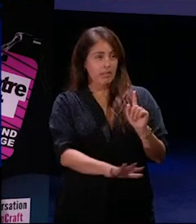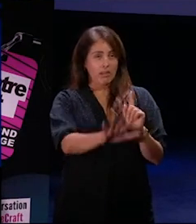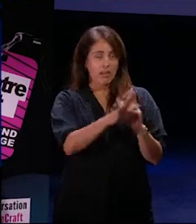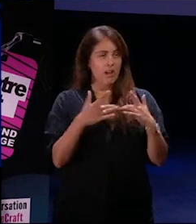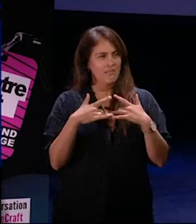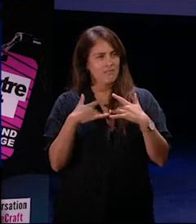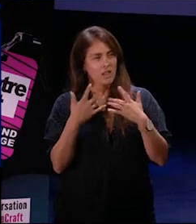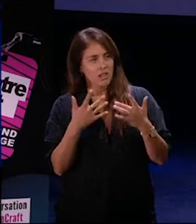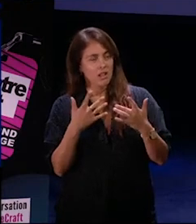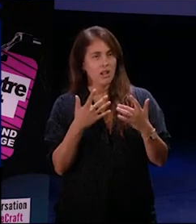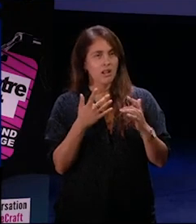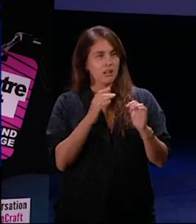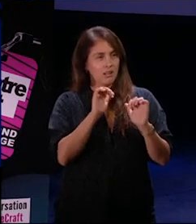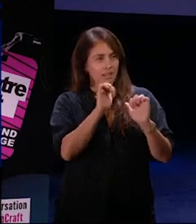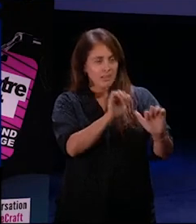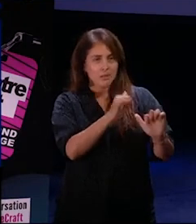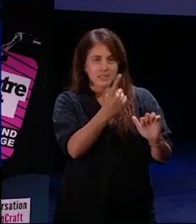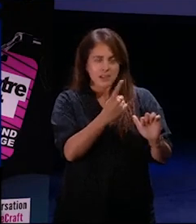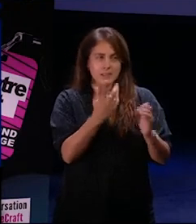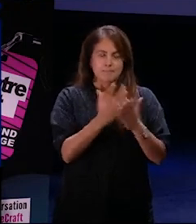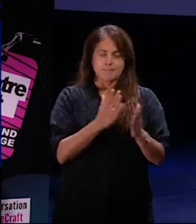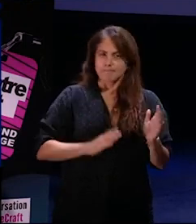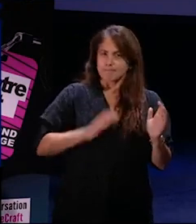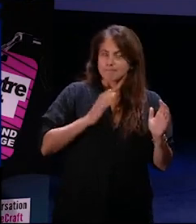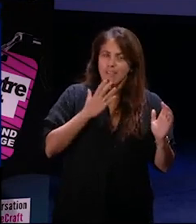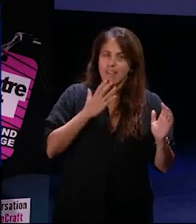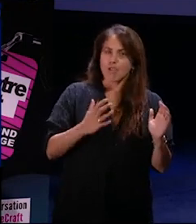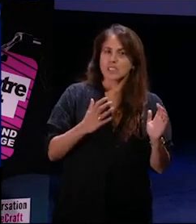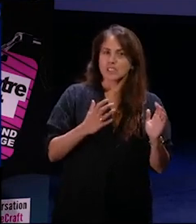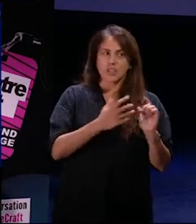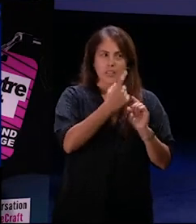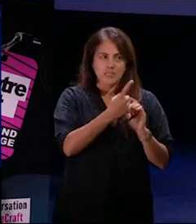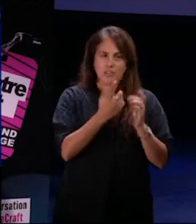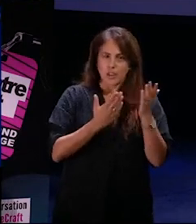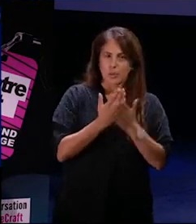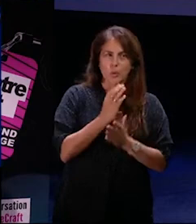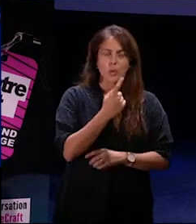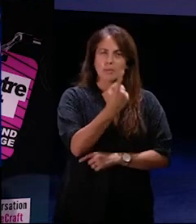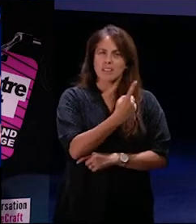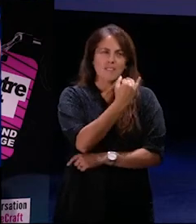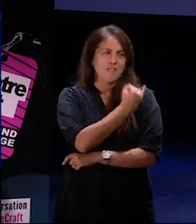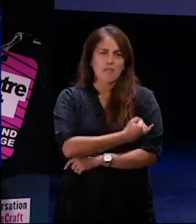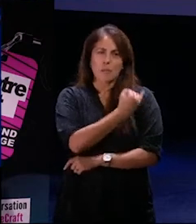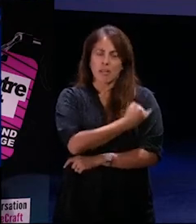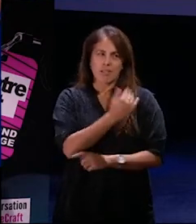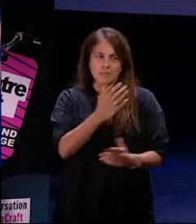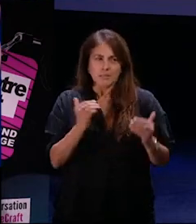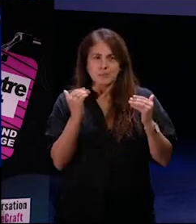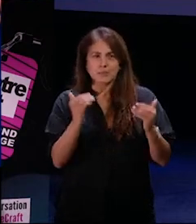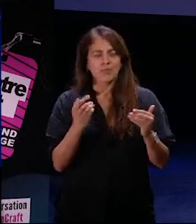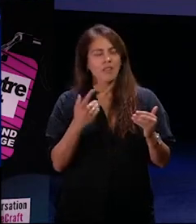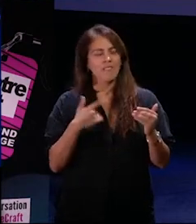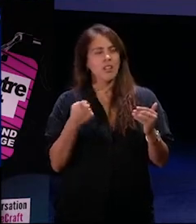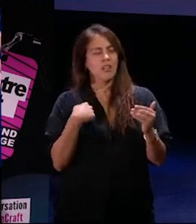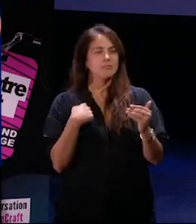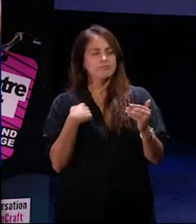feel that someone's taken a step of courage and sort of through their vulnerability, they've moved on, then I feel it's a question